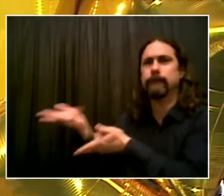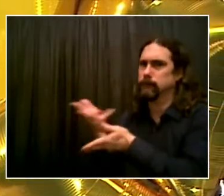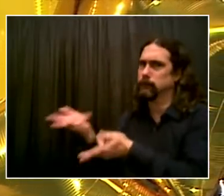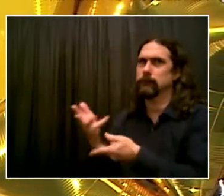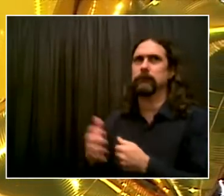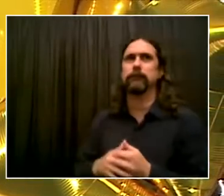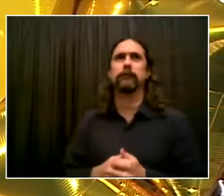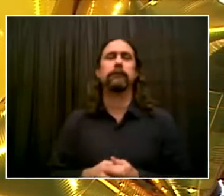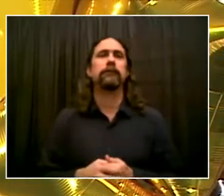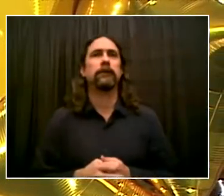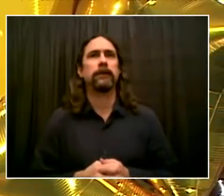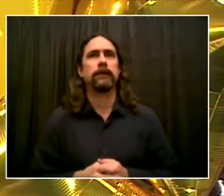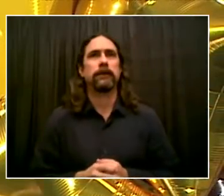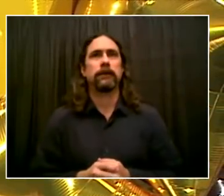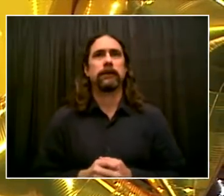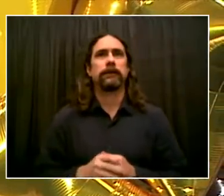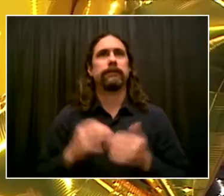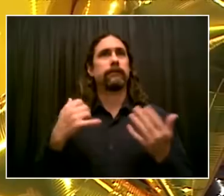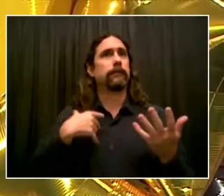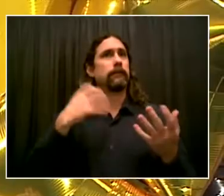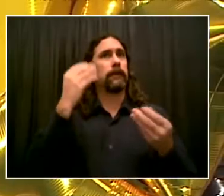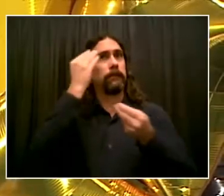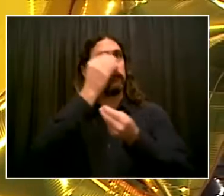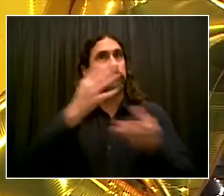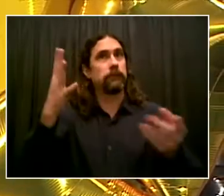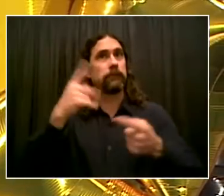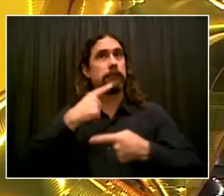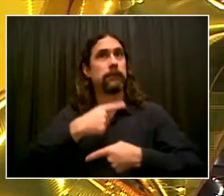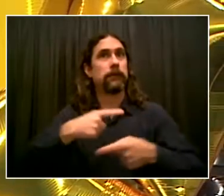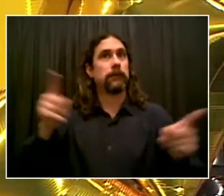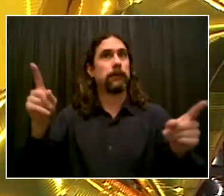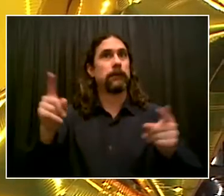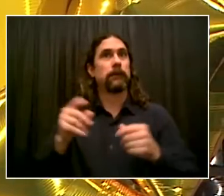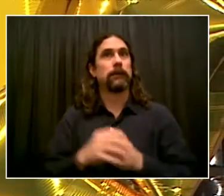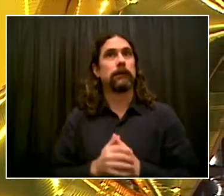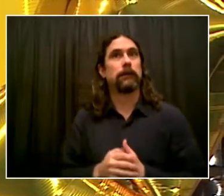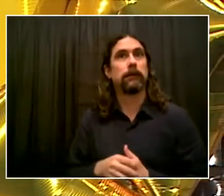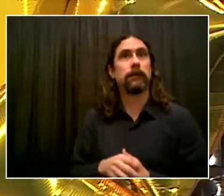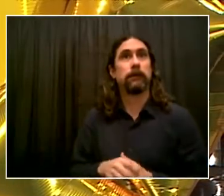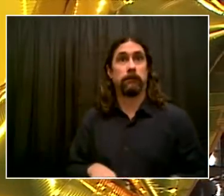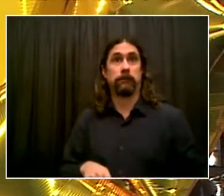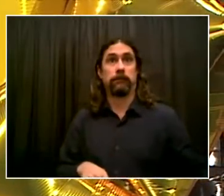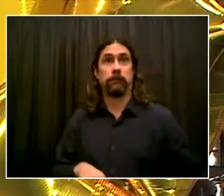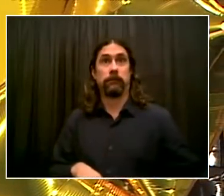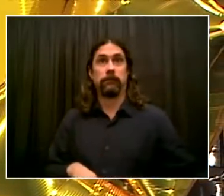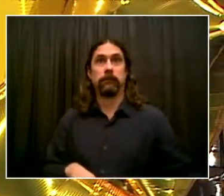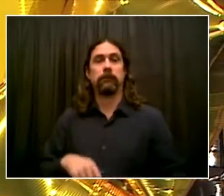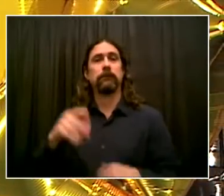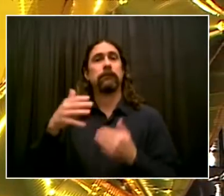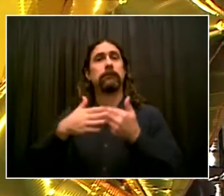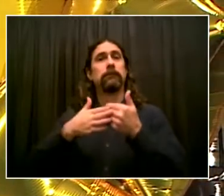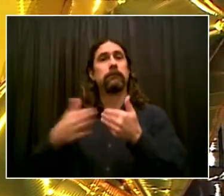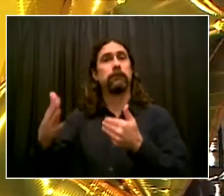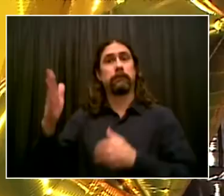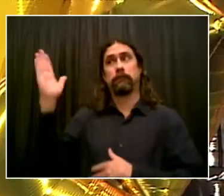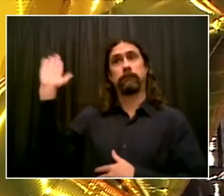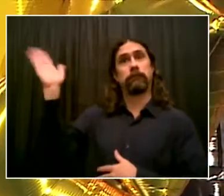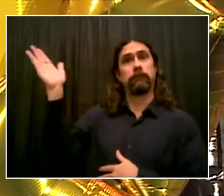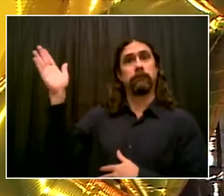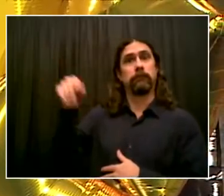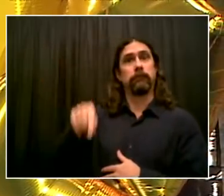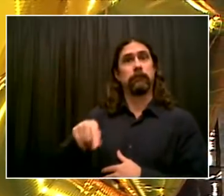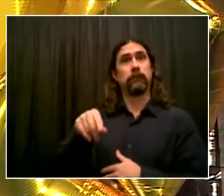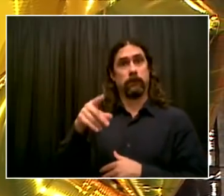format on Monday and Wednesday. I'll also still be giving interviews on New York One every Monday evening and on WNYC